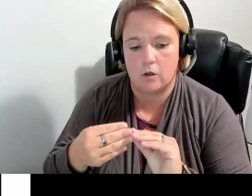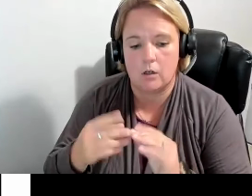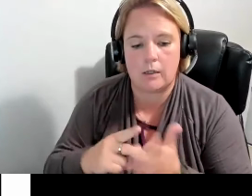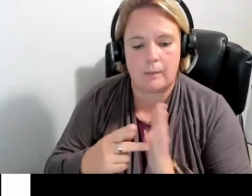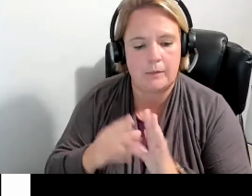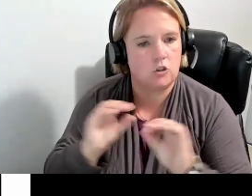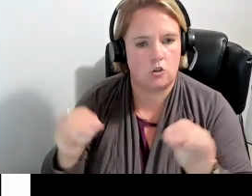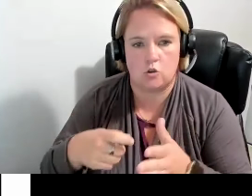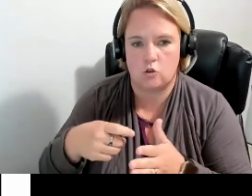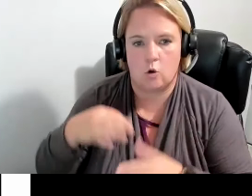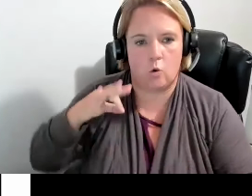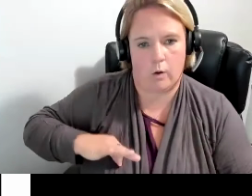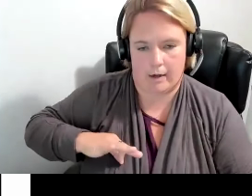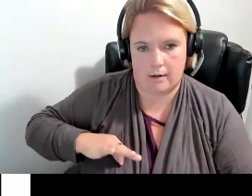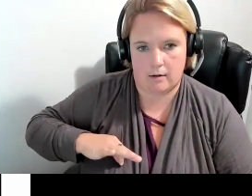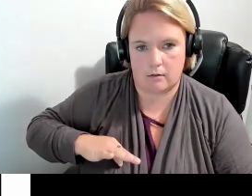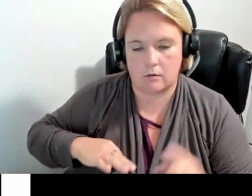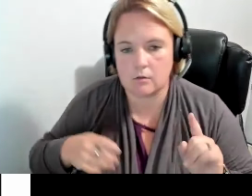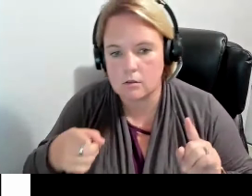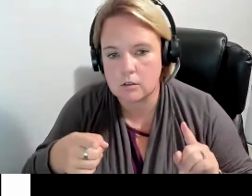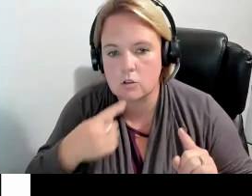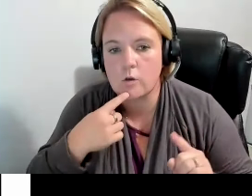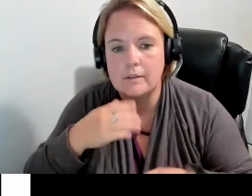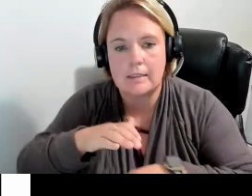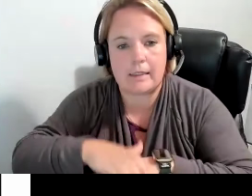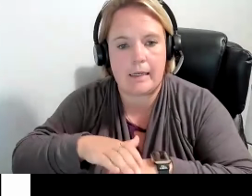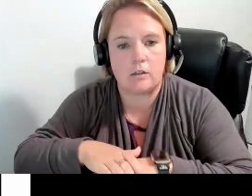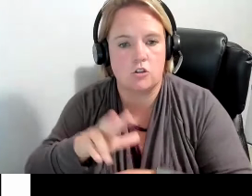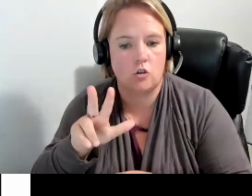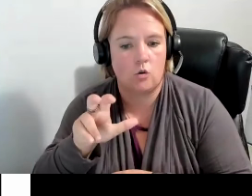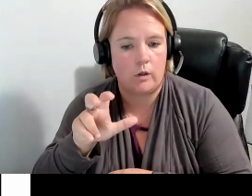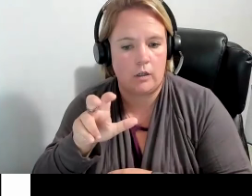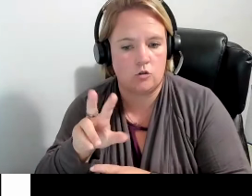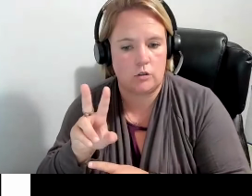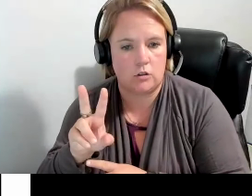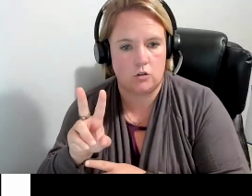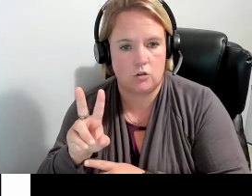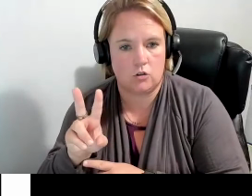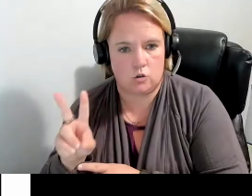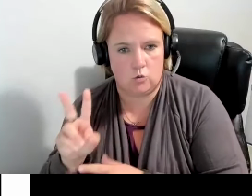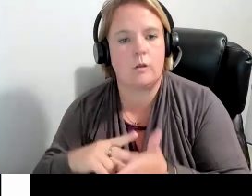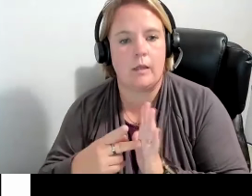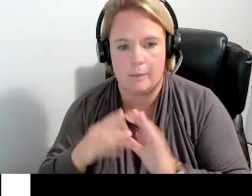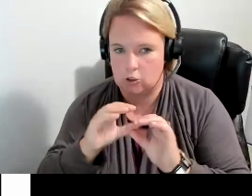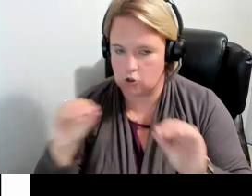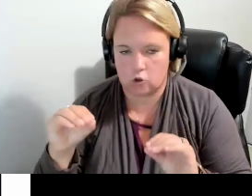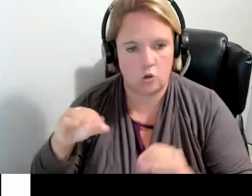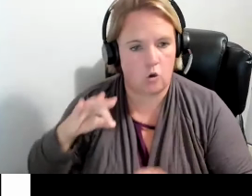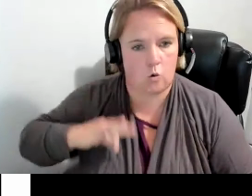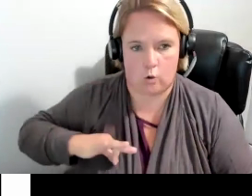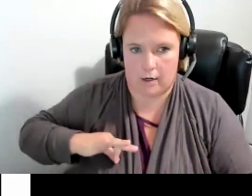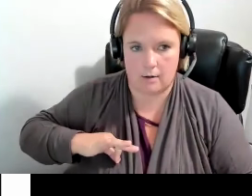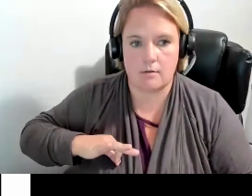course. just for an example, if it's like English 302 or something, that's not credit. That would be non-credit, yeah, English 1A,